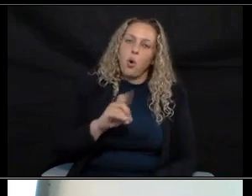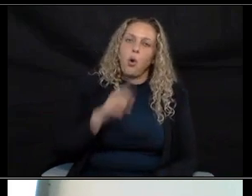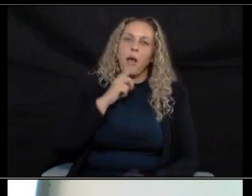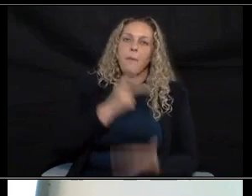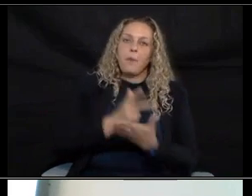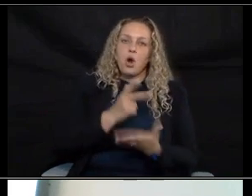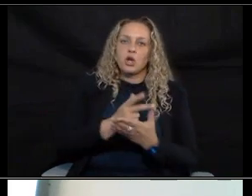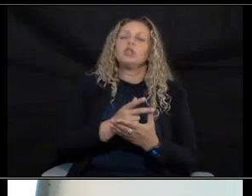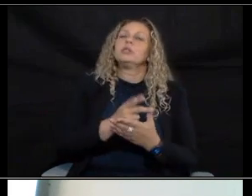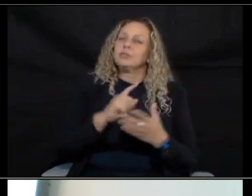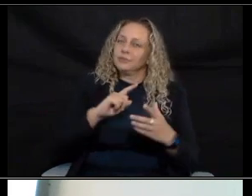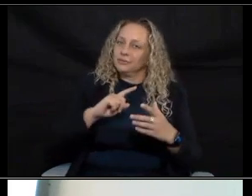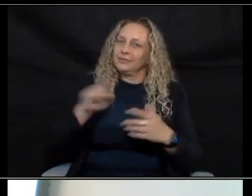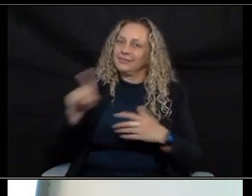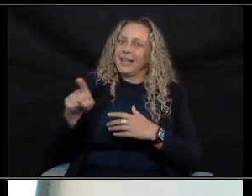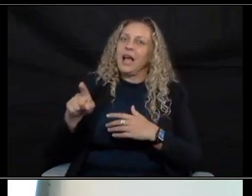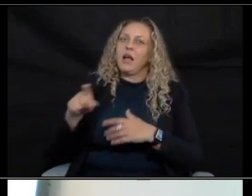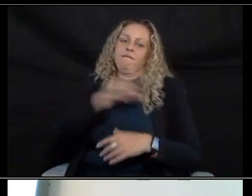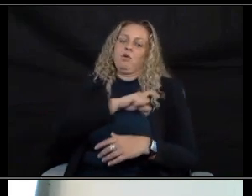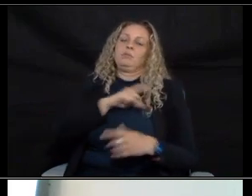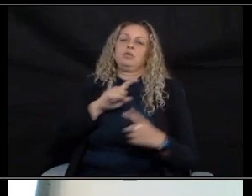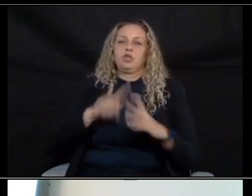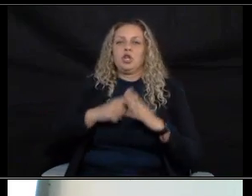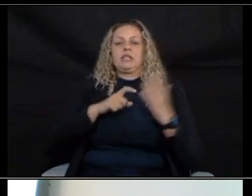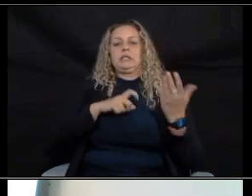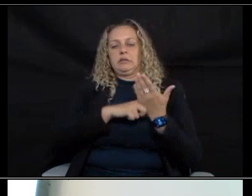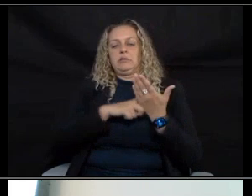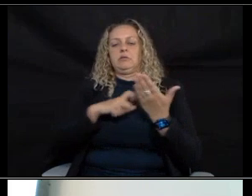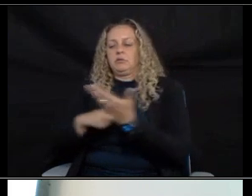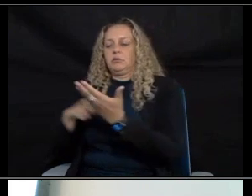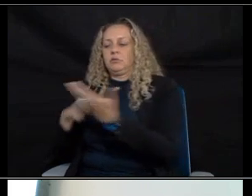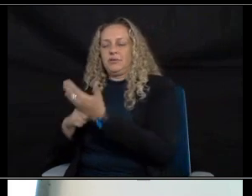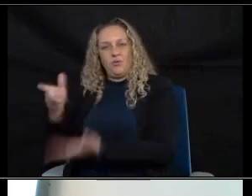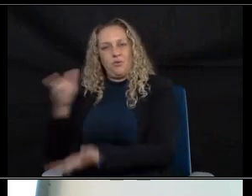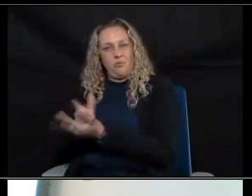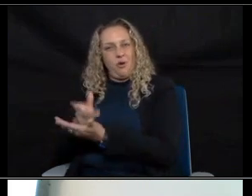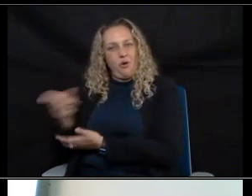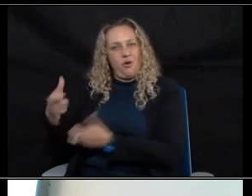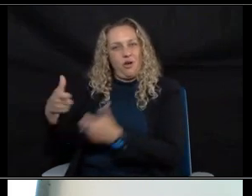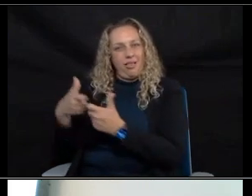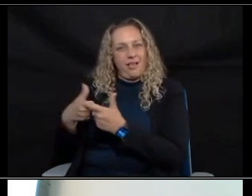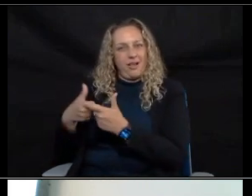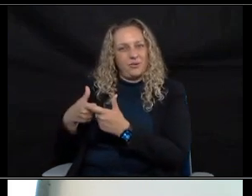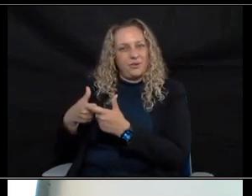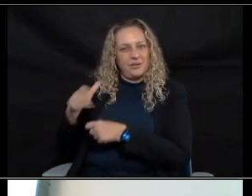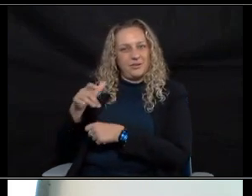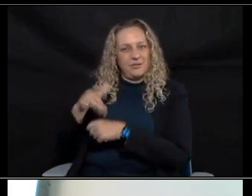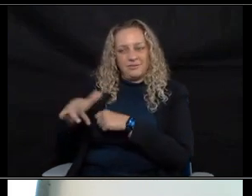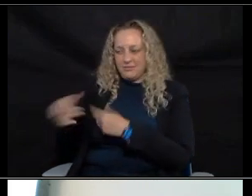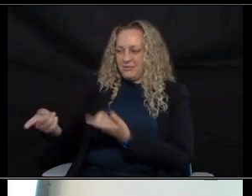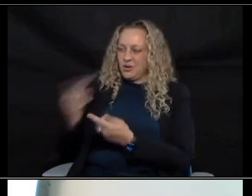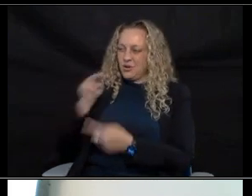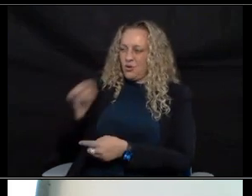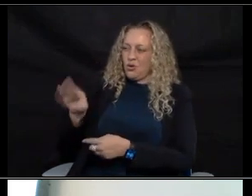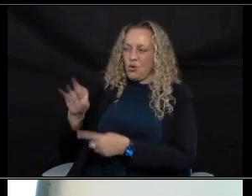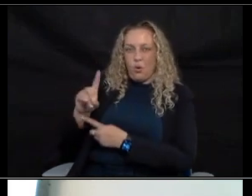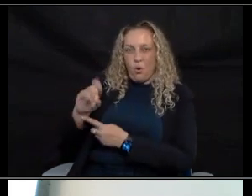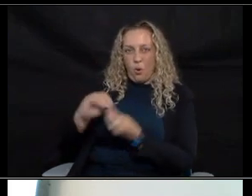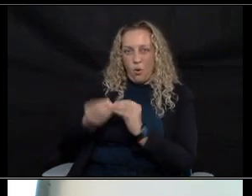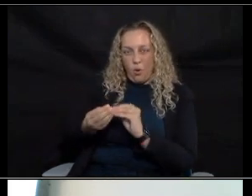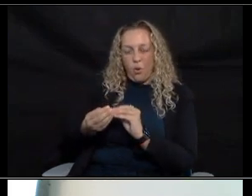start ticketing these people around the city who are parking in electric car charger spots, because if you look at the codes,